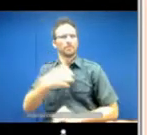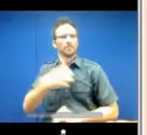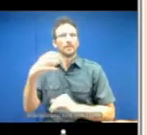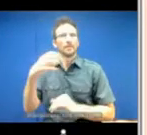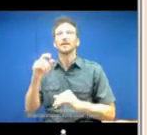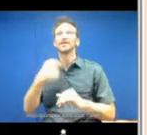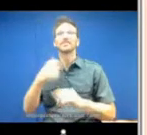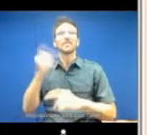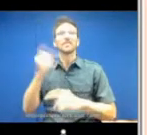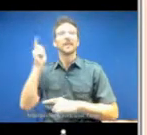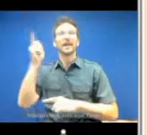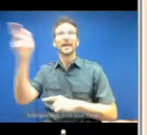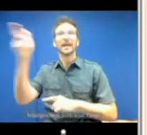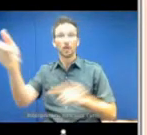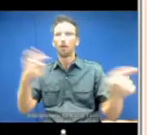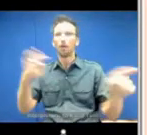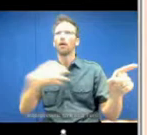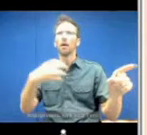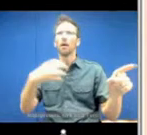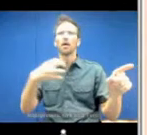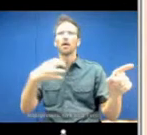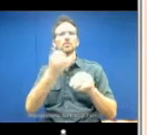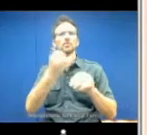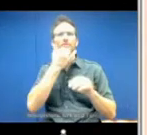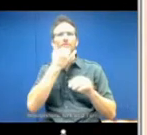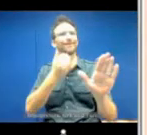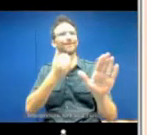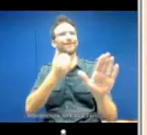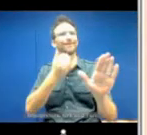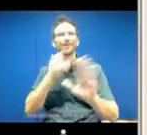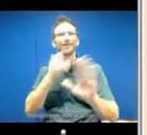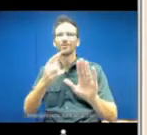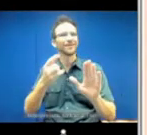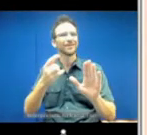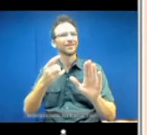appeal. So that's really important.